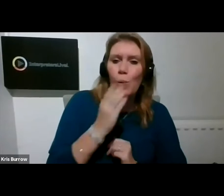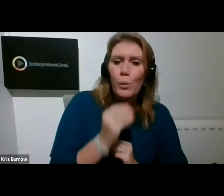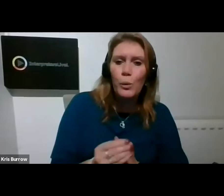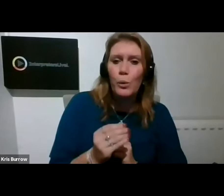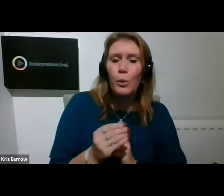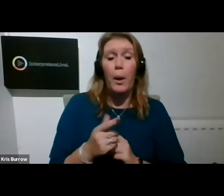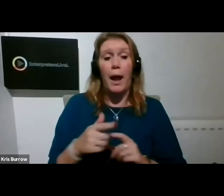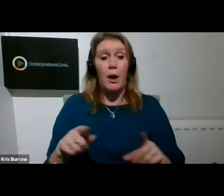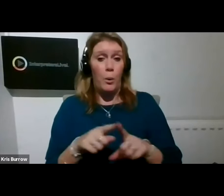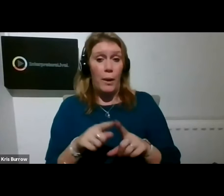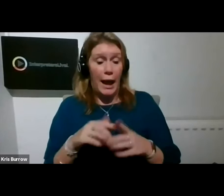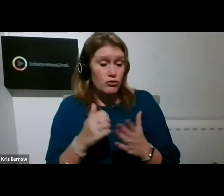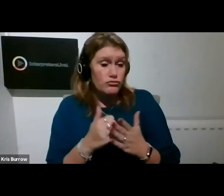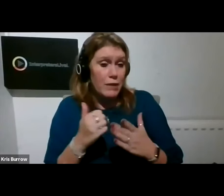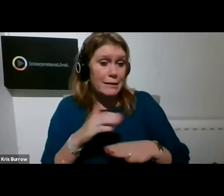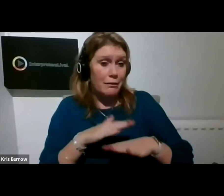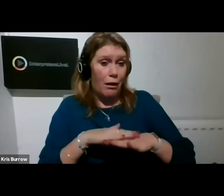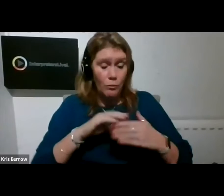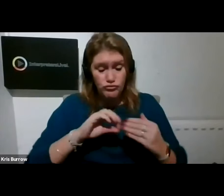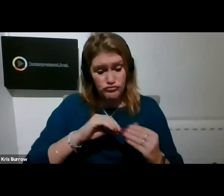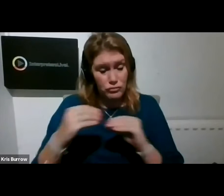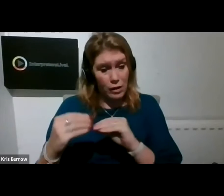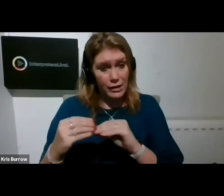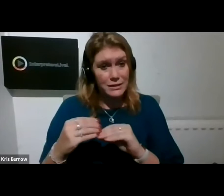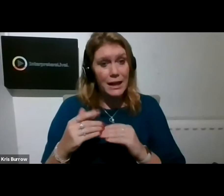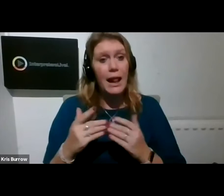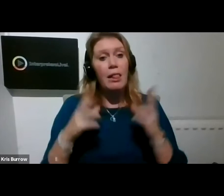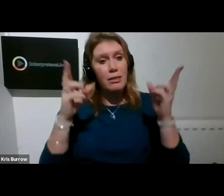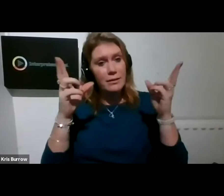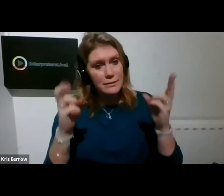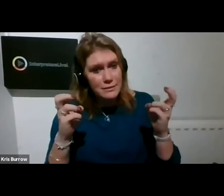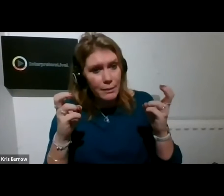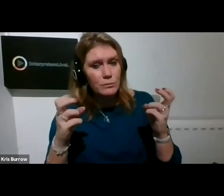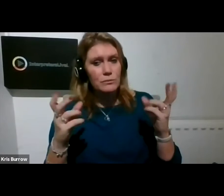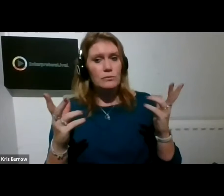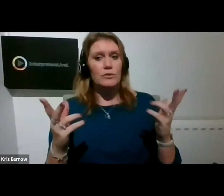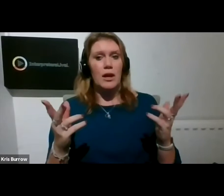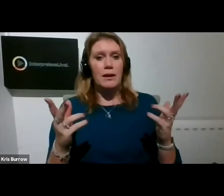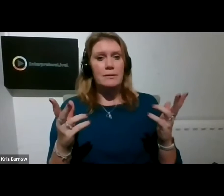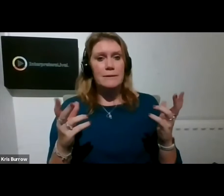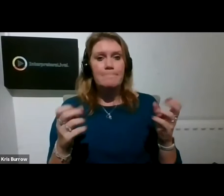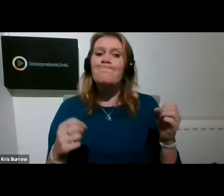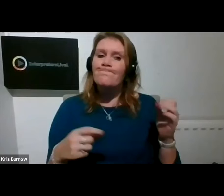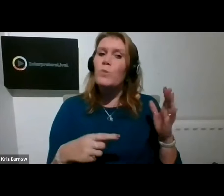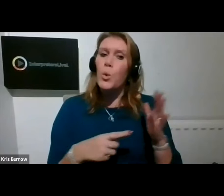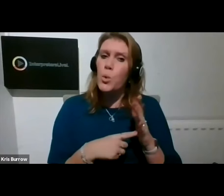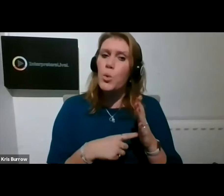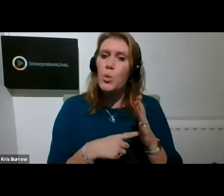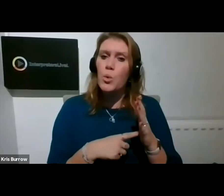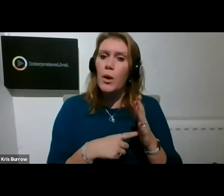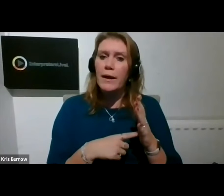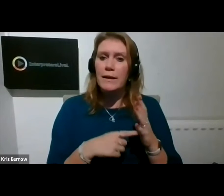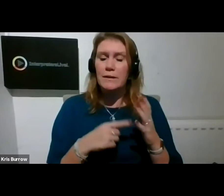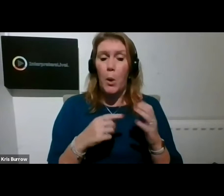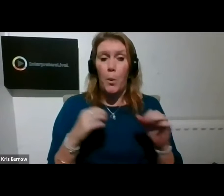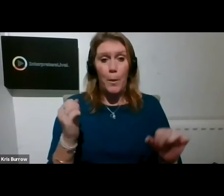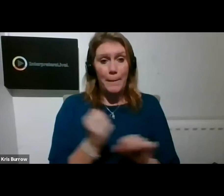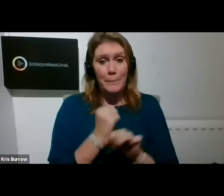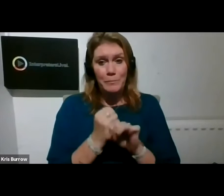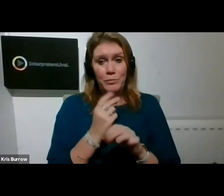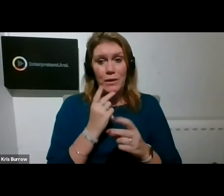matter. So the subject matter of the piece is that we've made an opera out of a